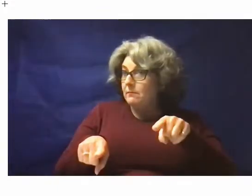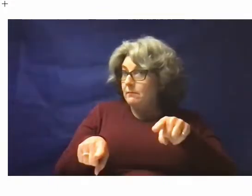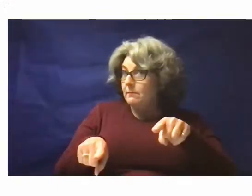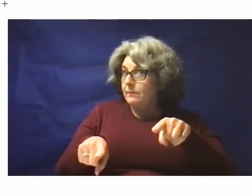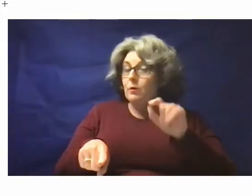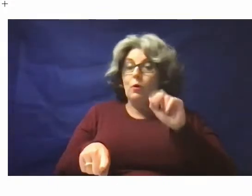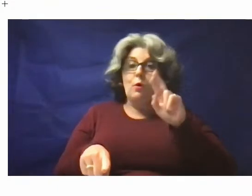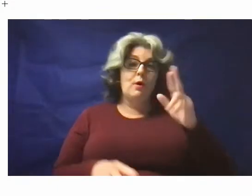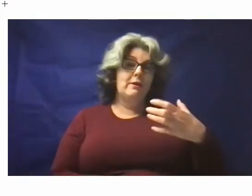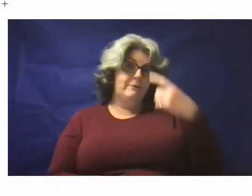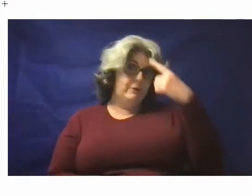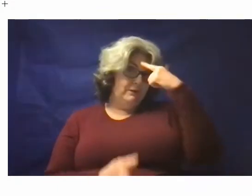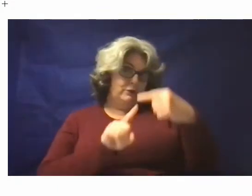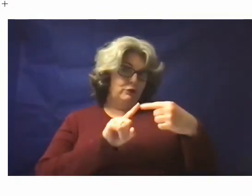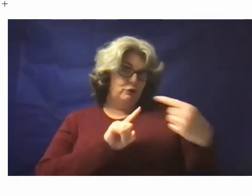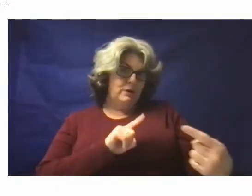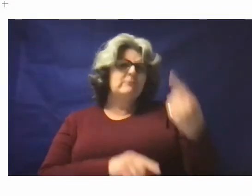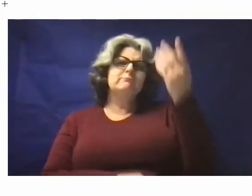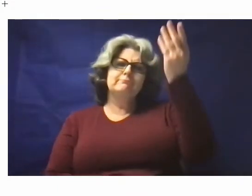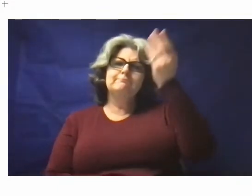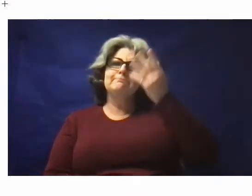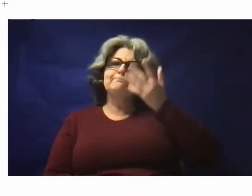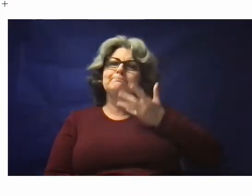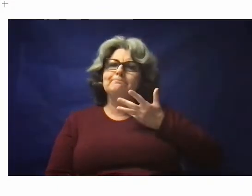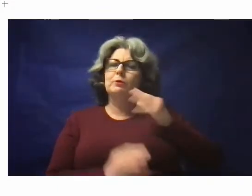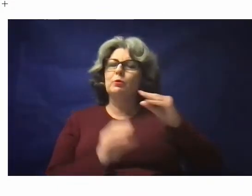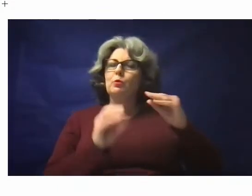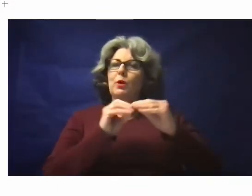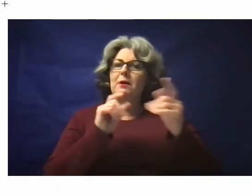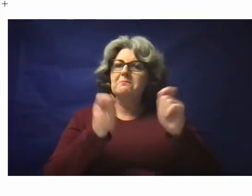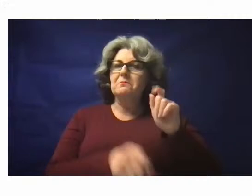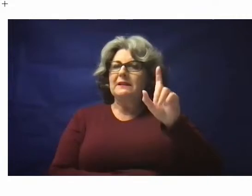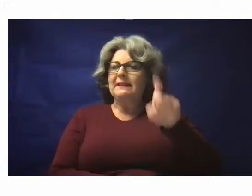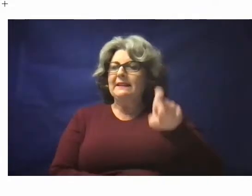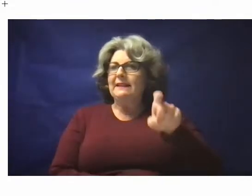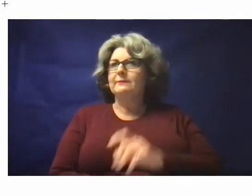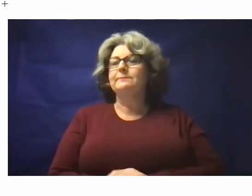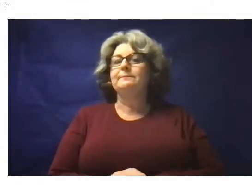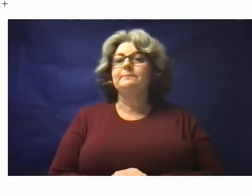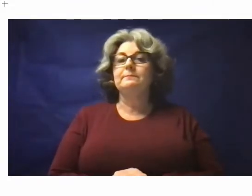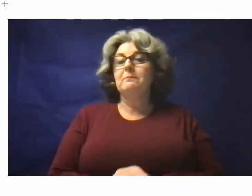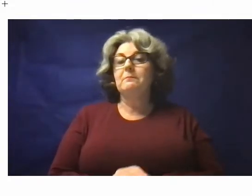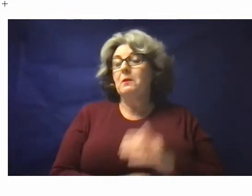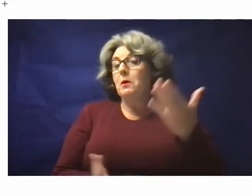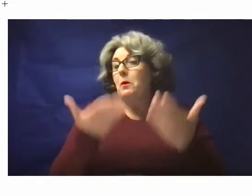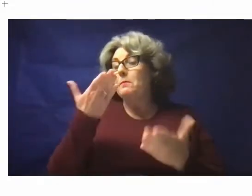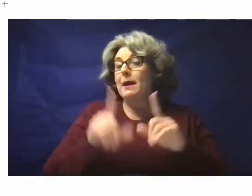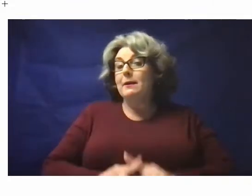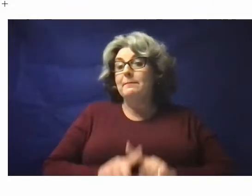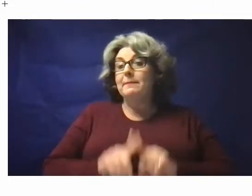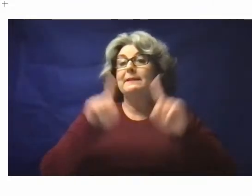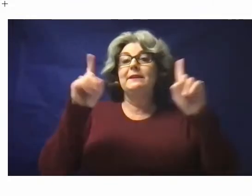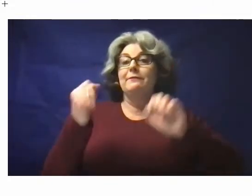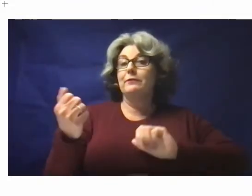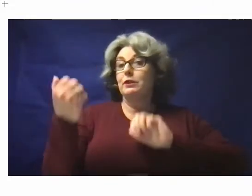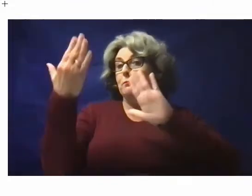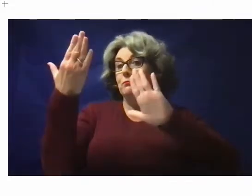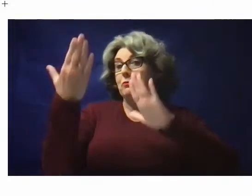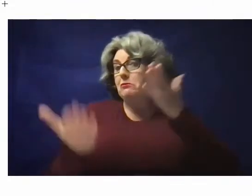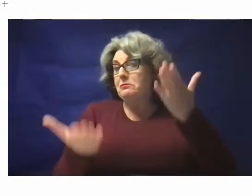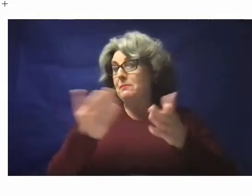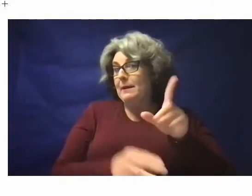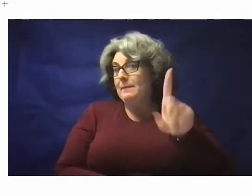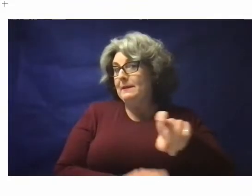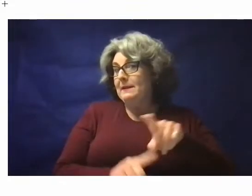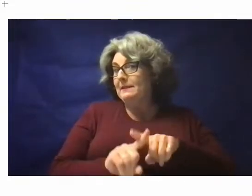objections, you need to let us know what further adjustments should we make, or maybe completely different approach we should take. So this